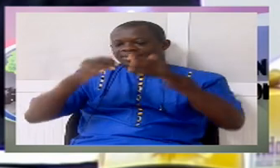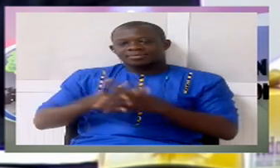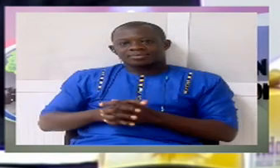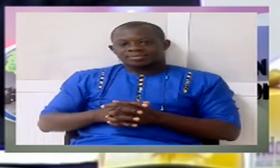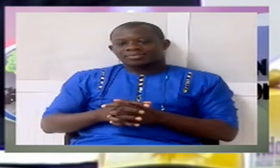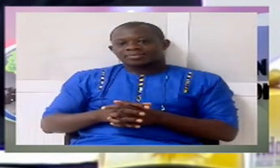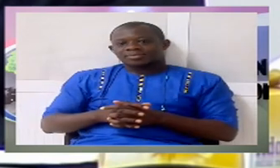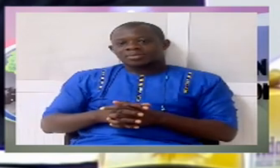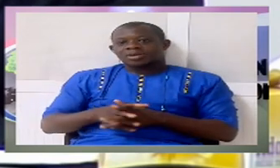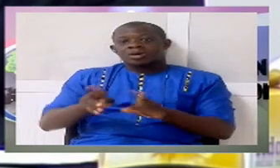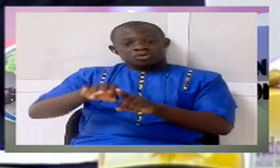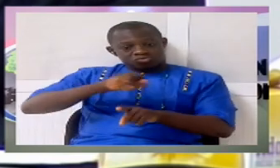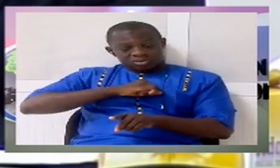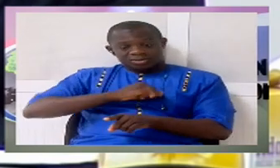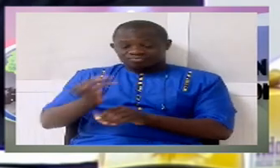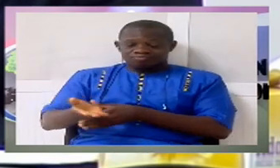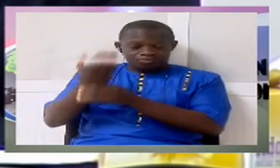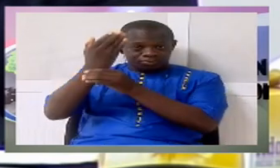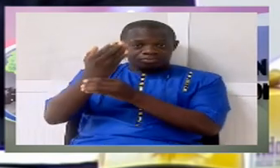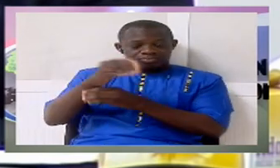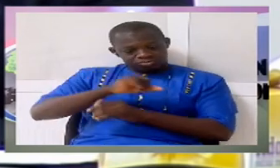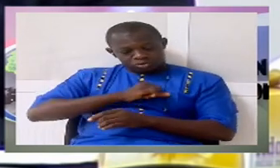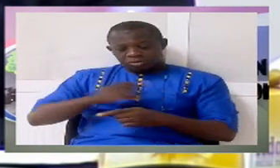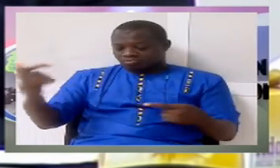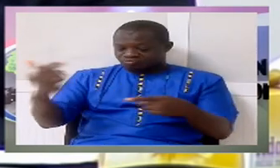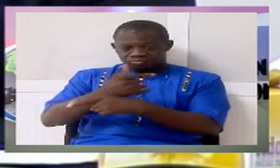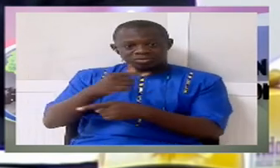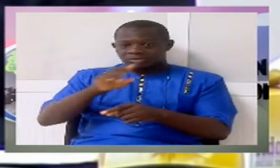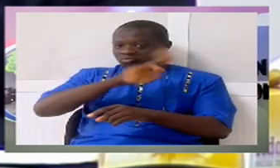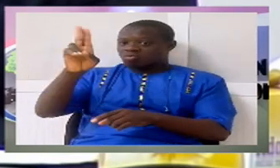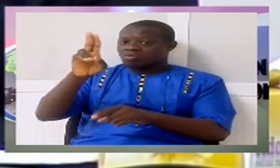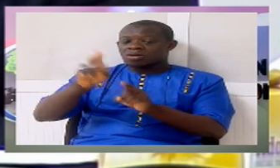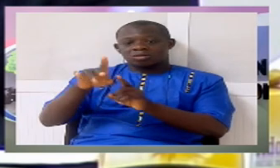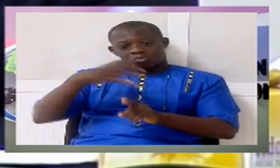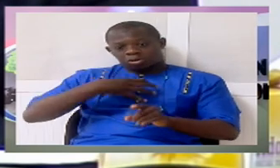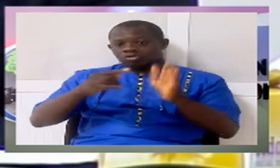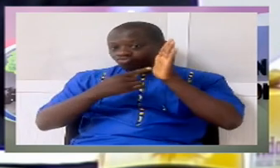It was deliberate show of force